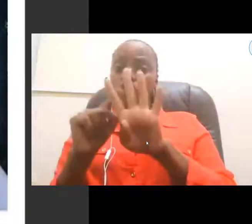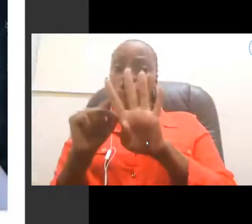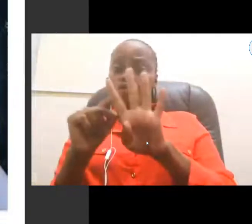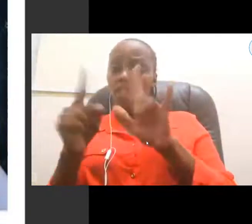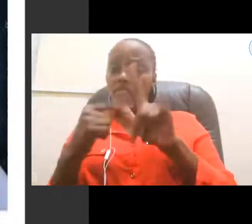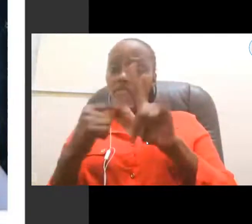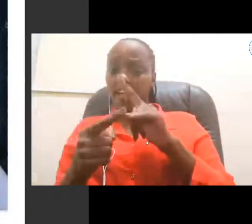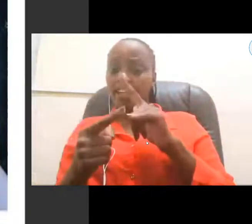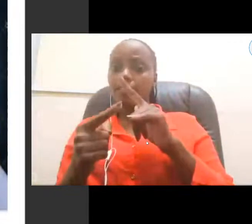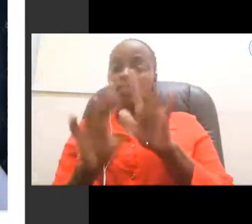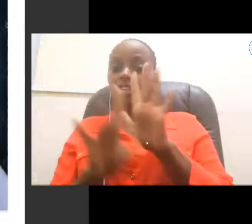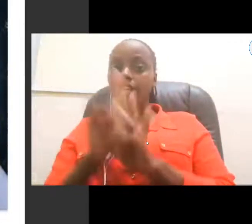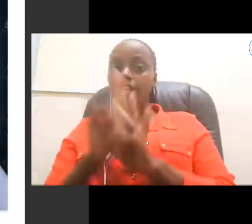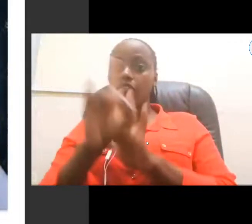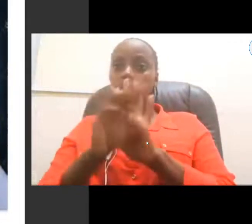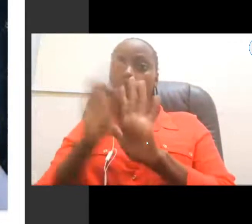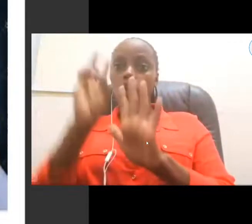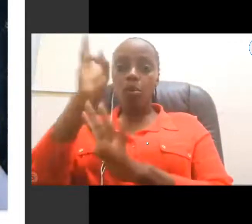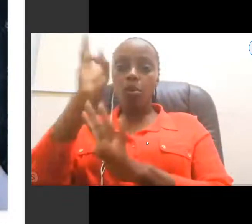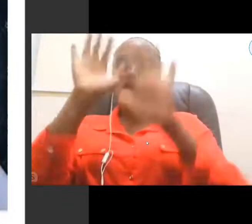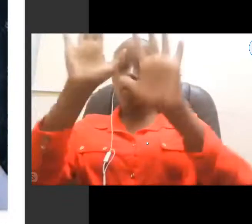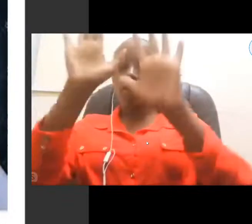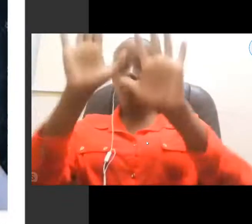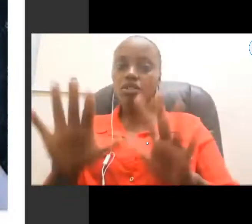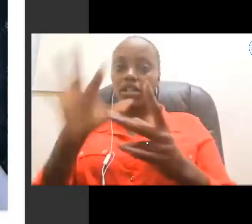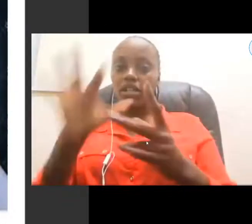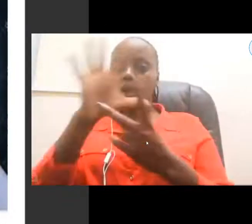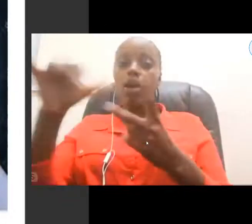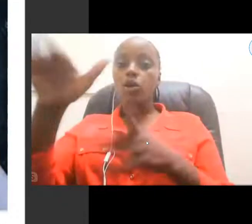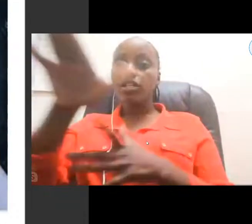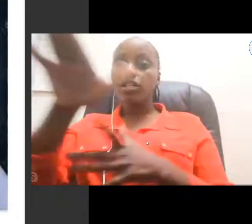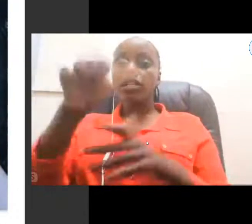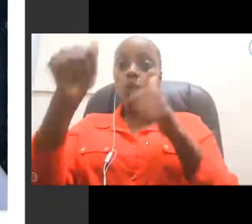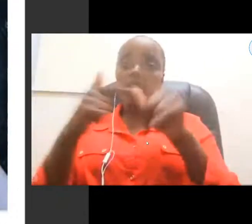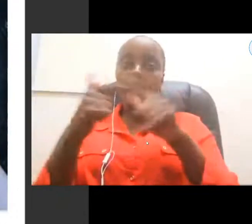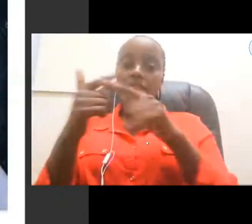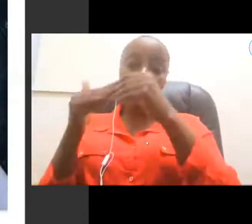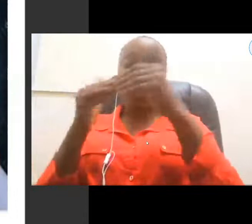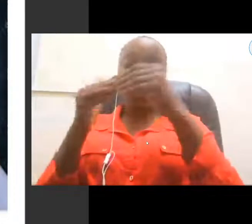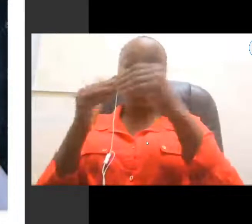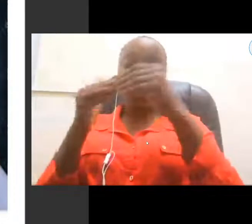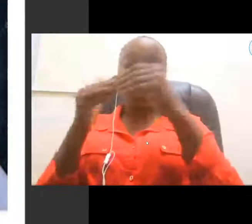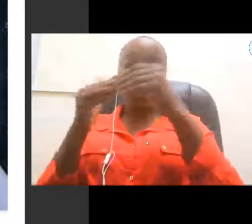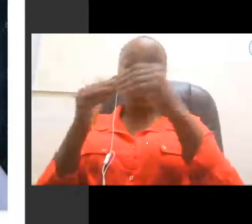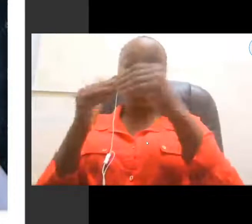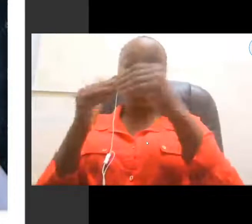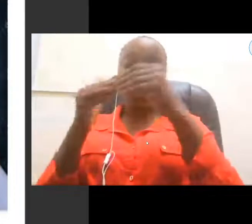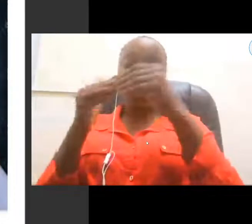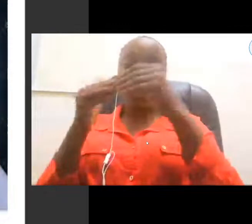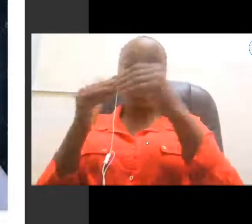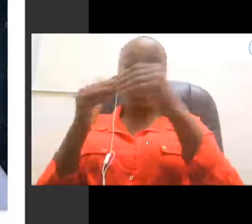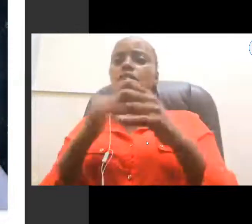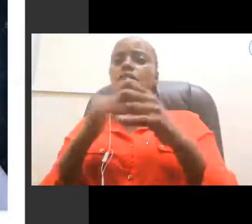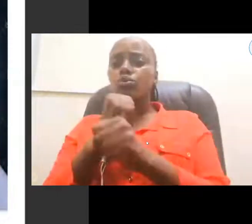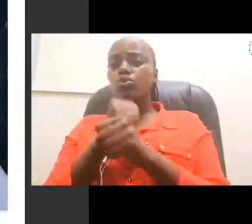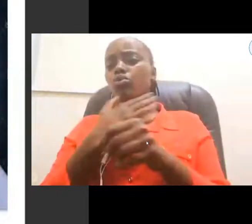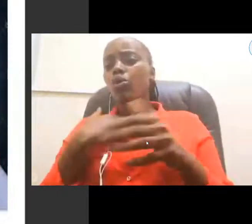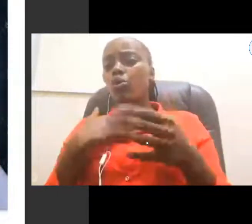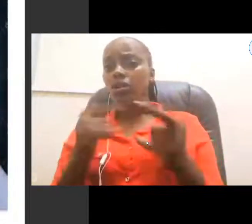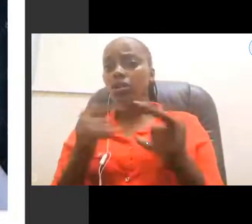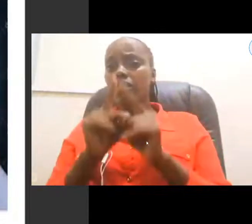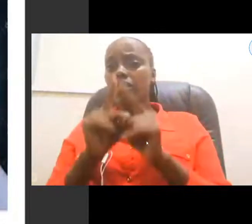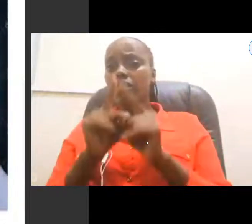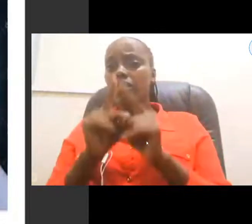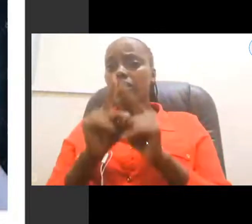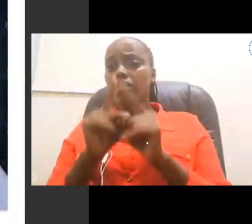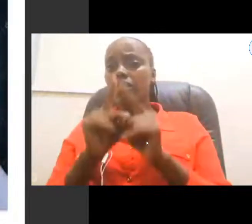Now, the next slide is now helping us to start to redefine the vision,